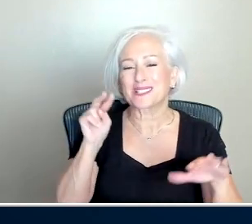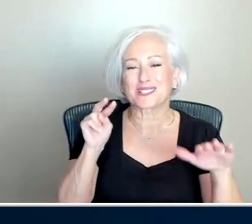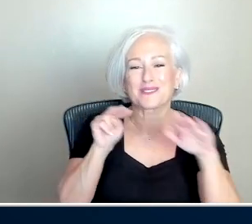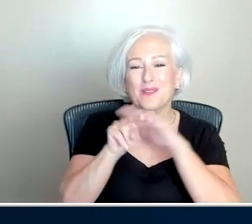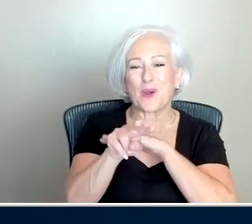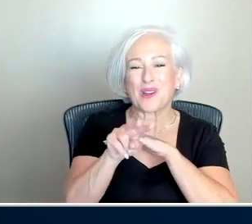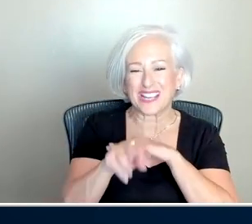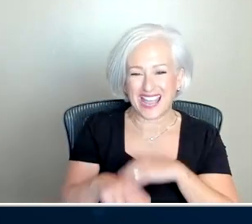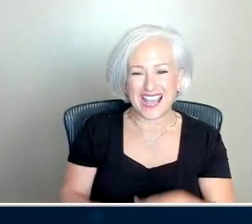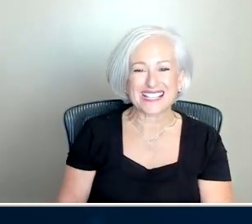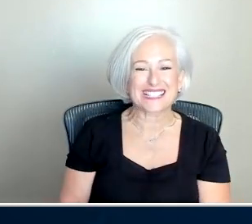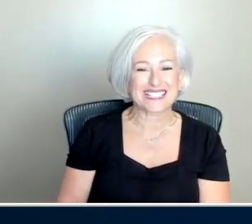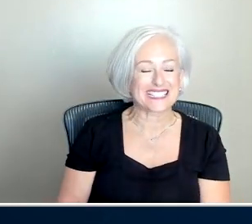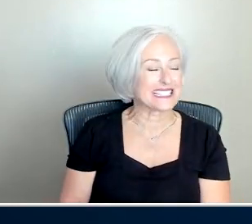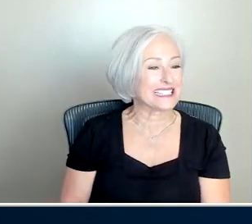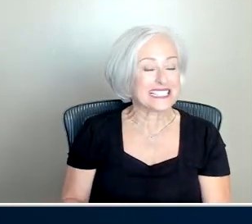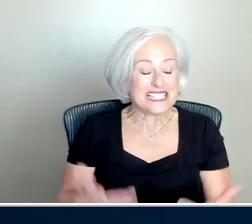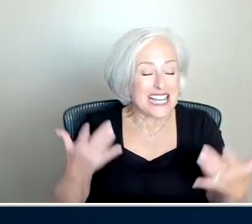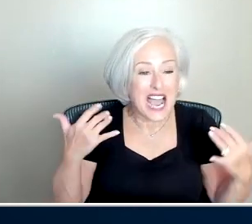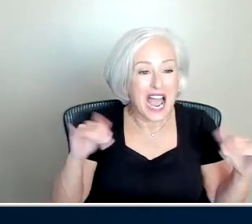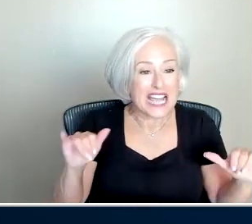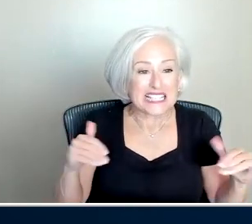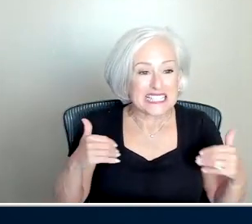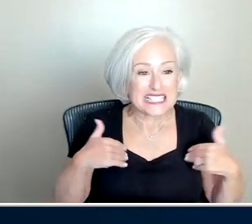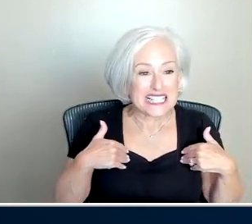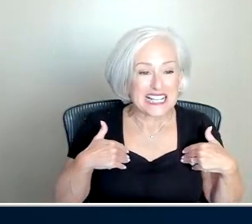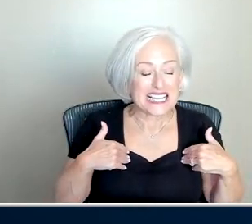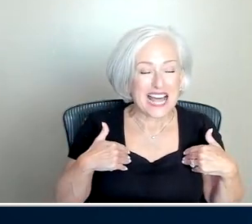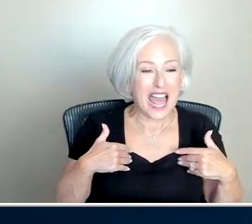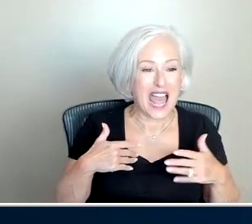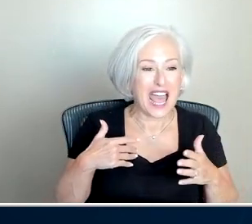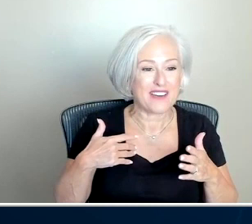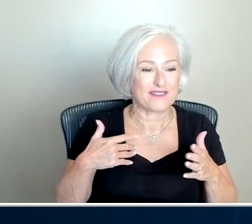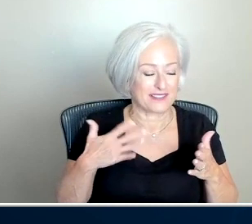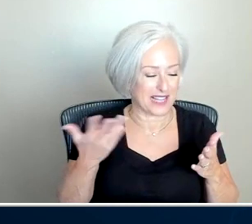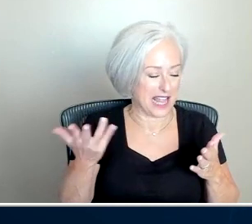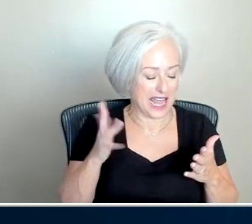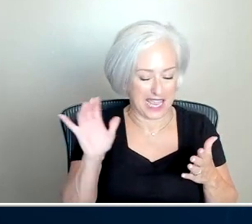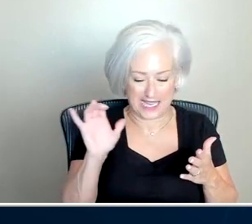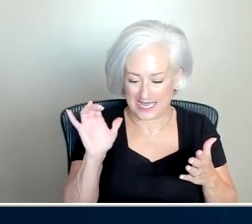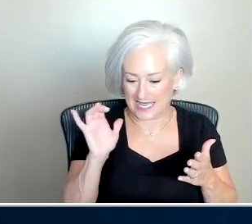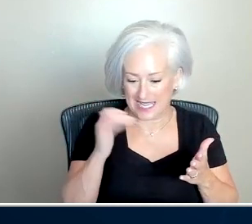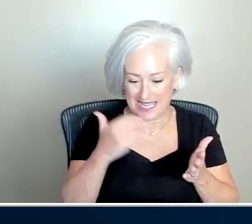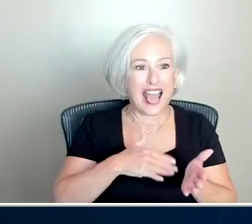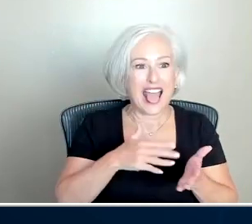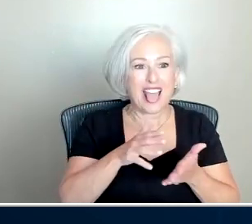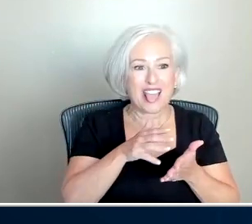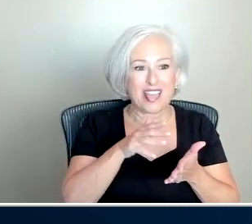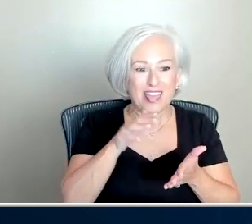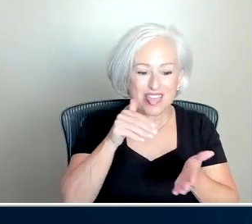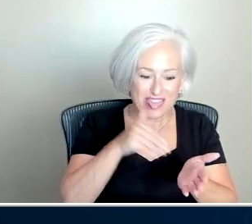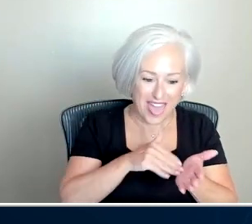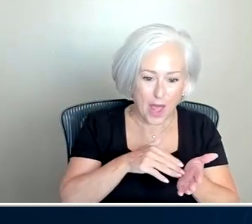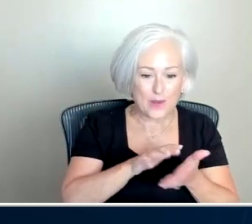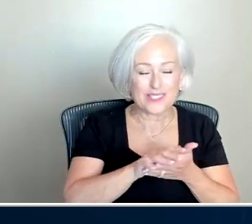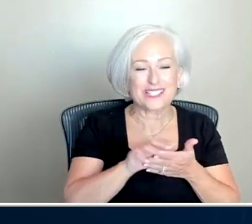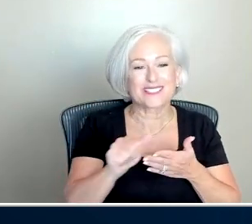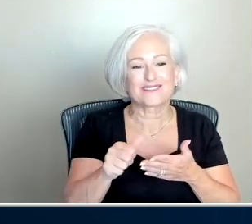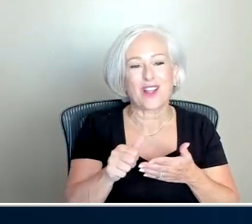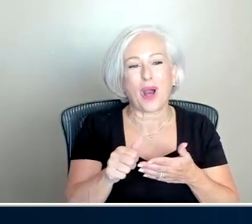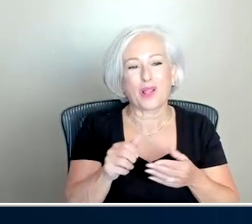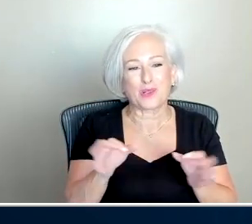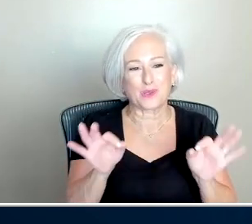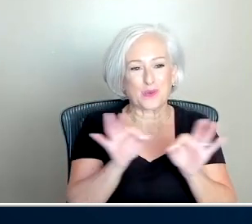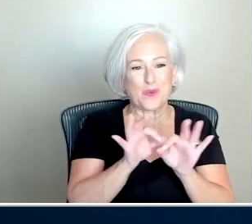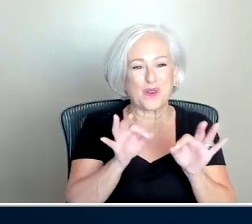my thousands, well, I don't know, thousands. I've got all my ties, thousands of dollars worth of ties, let's put it that way. But I didn't